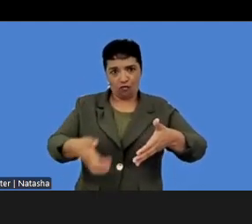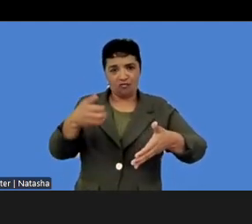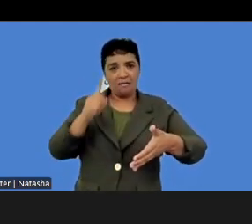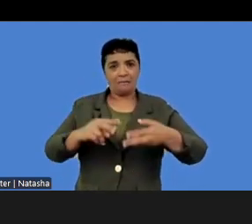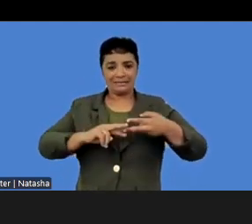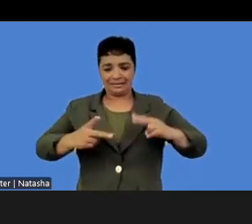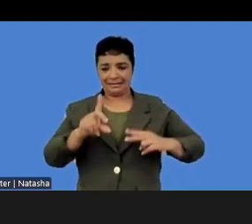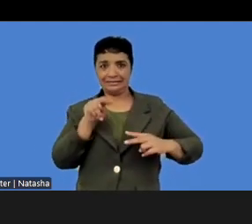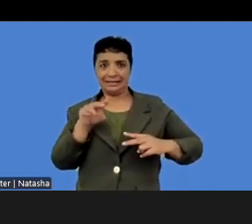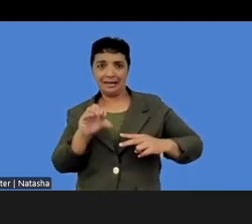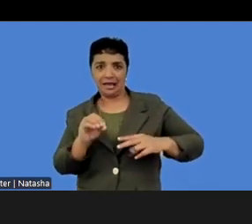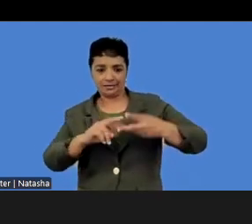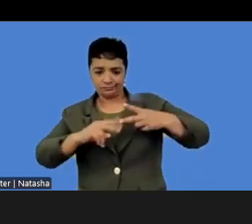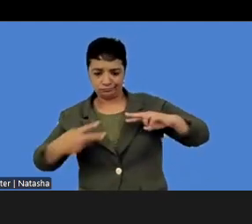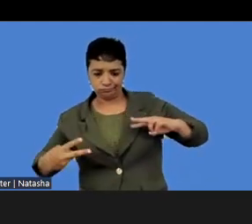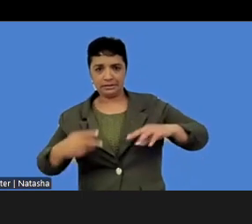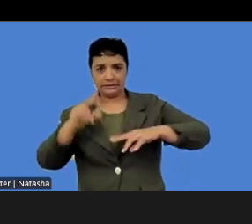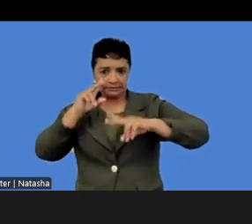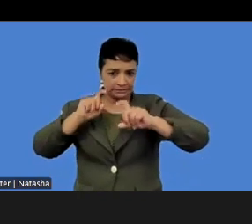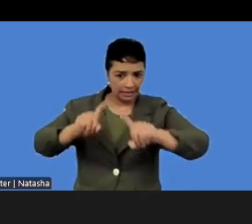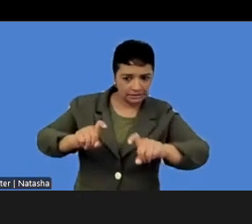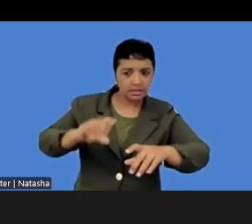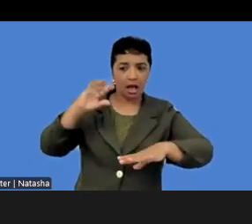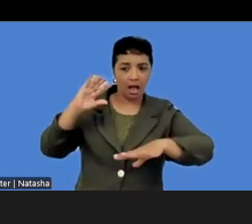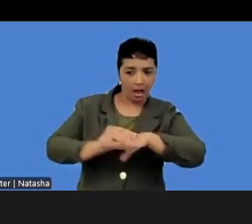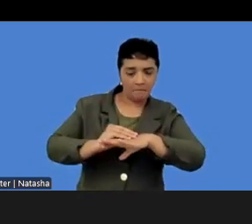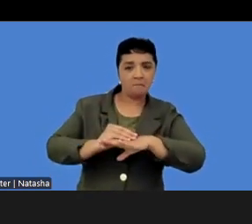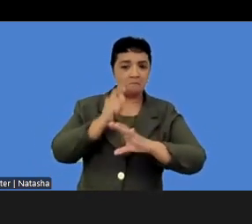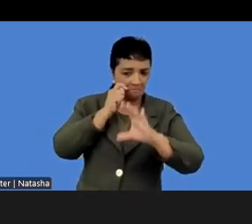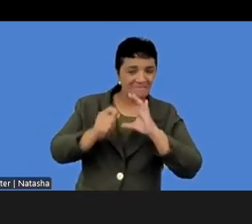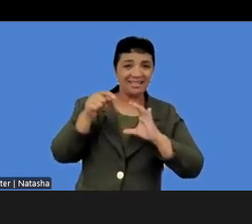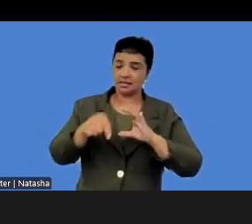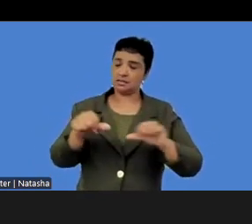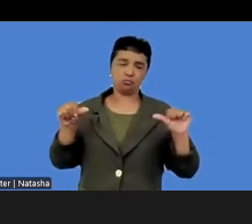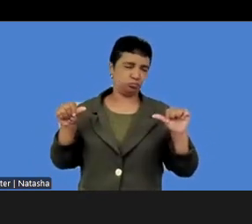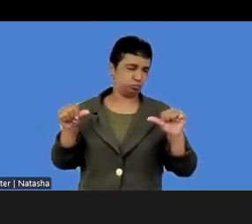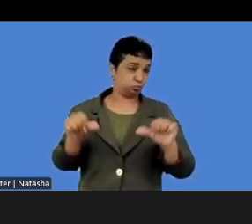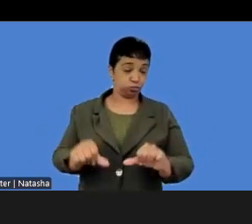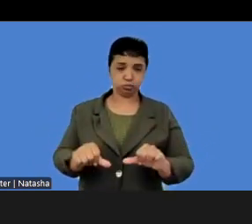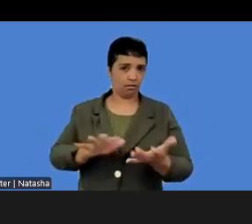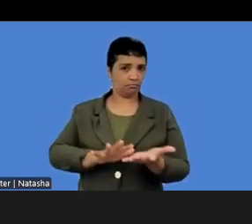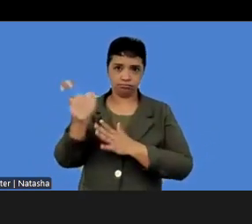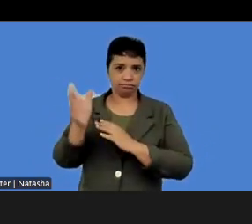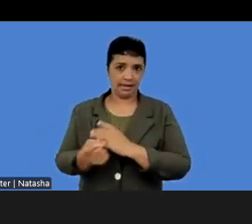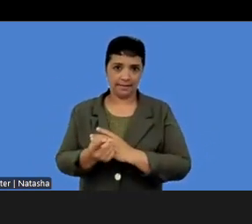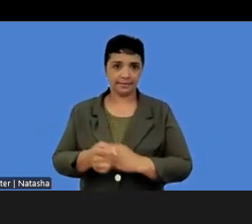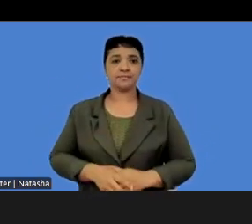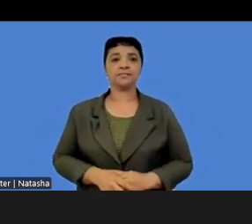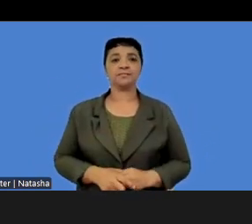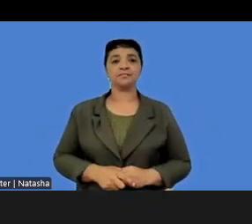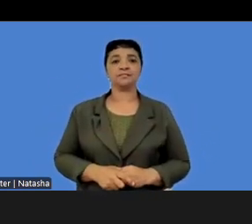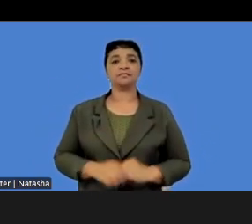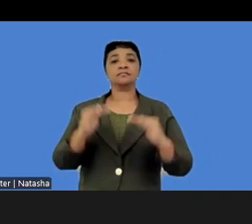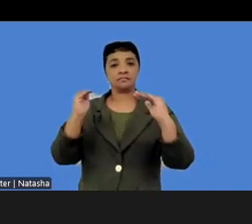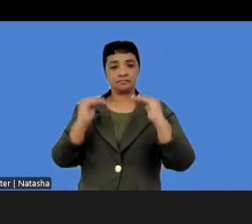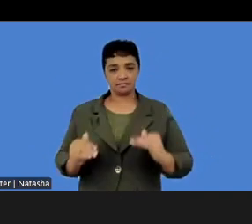body. This was the extent of the tragedy in this case. To set and monitor norms